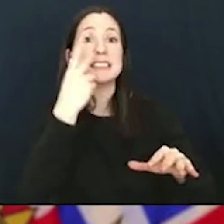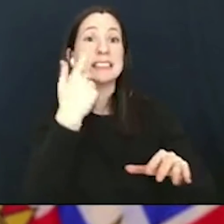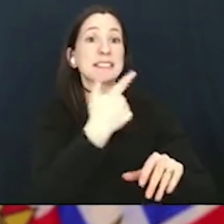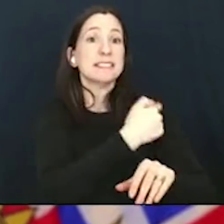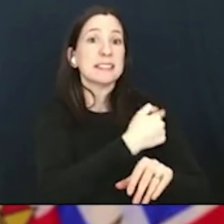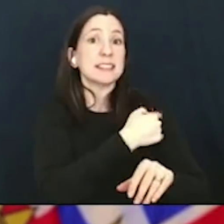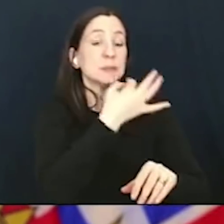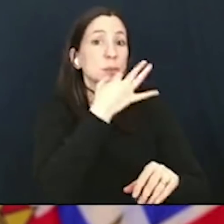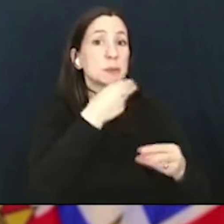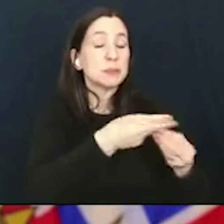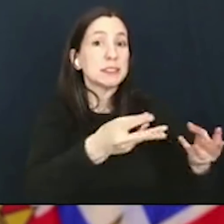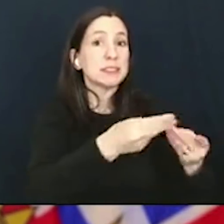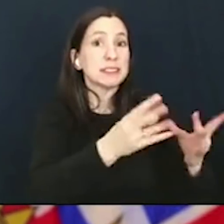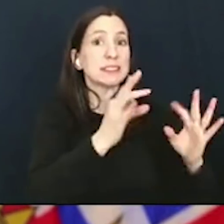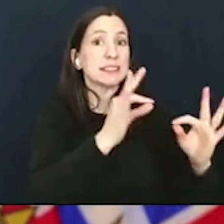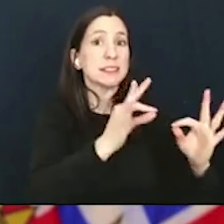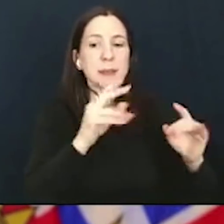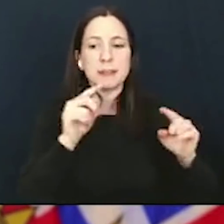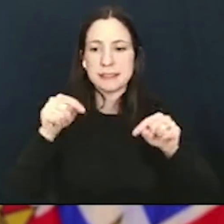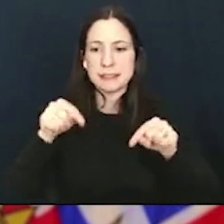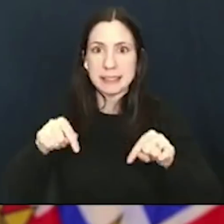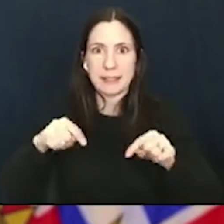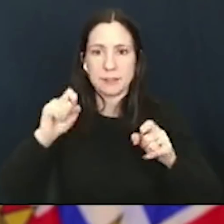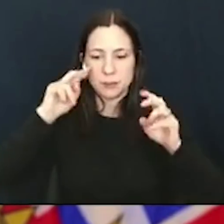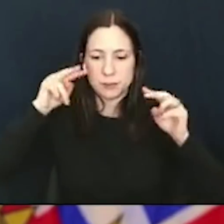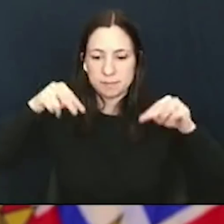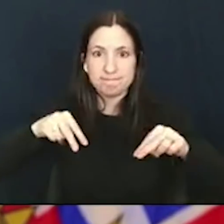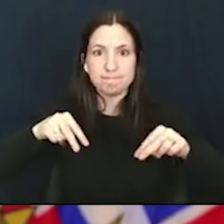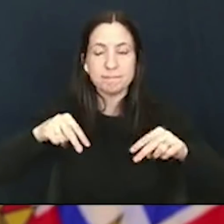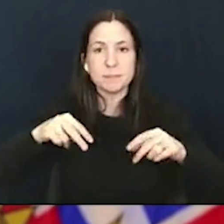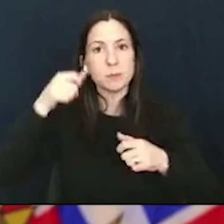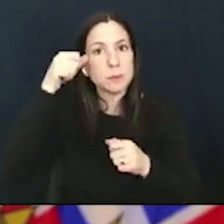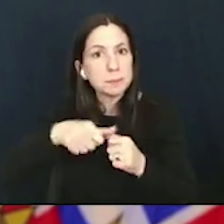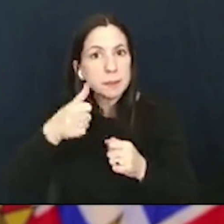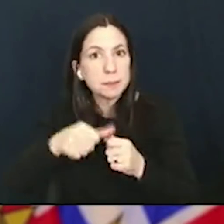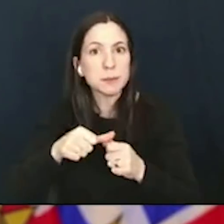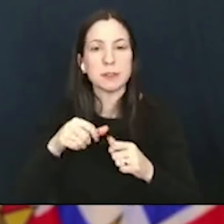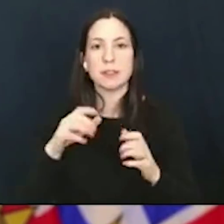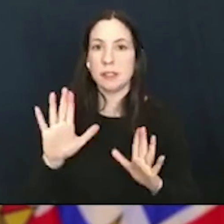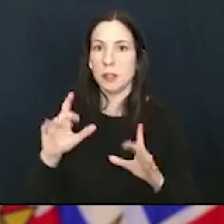phase, we are paying close attention to what we're calling variants